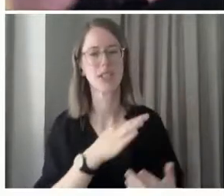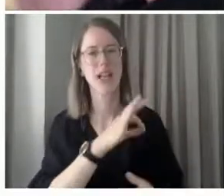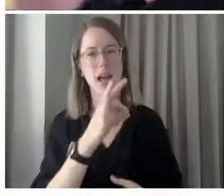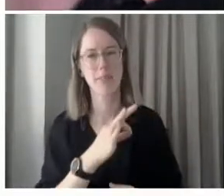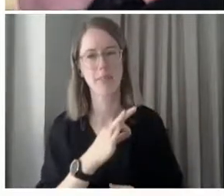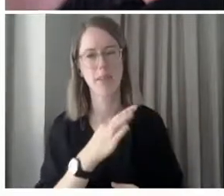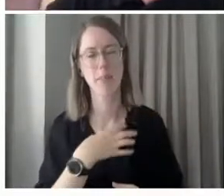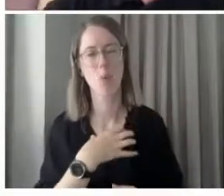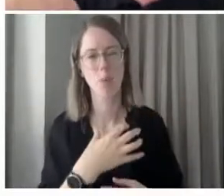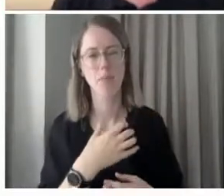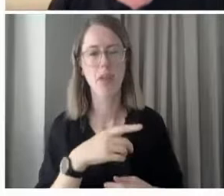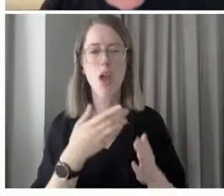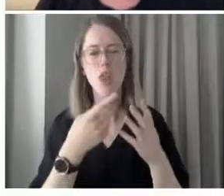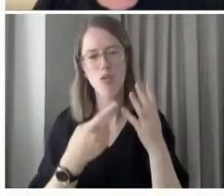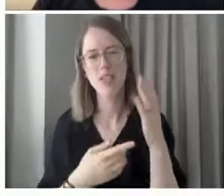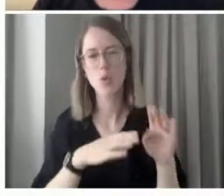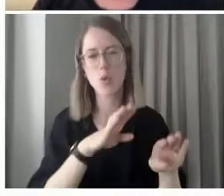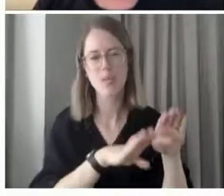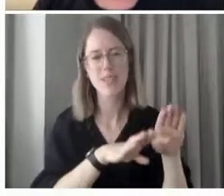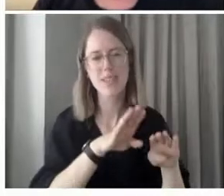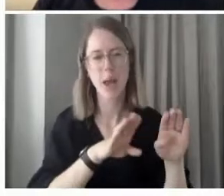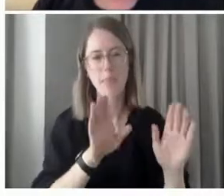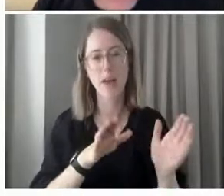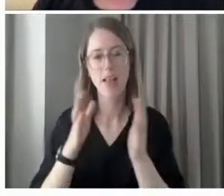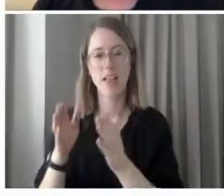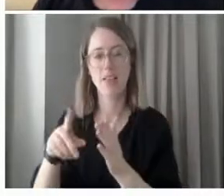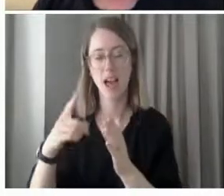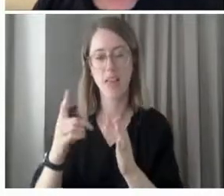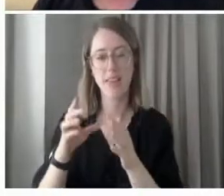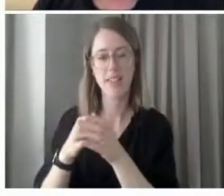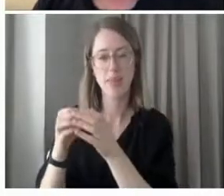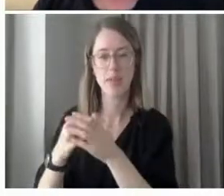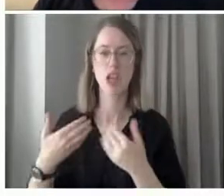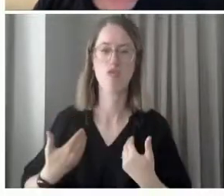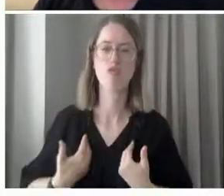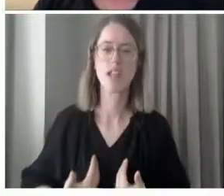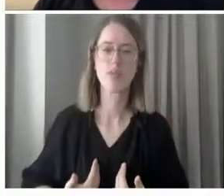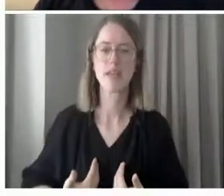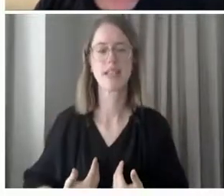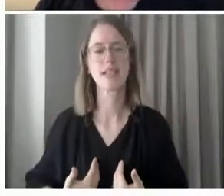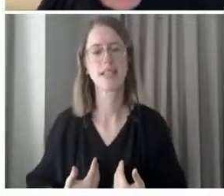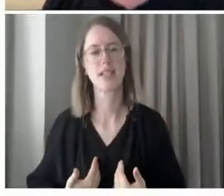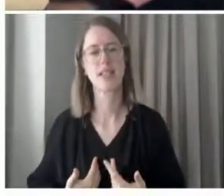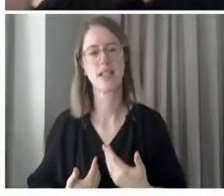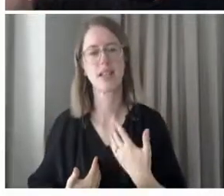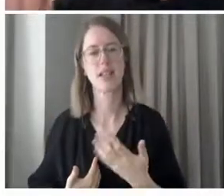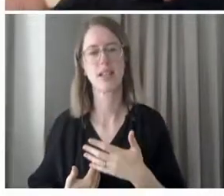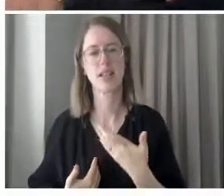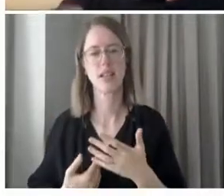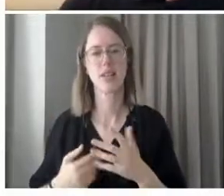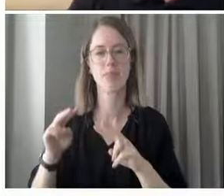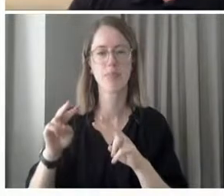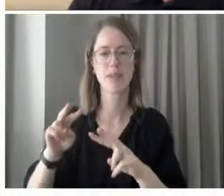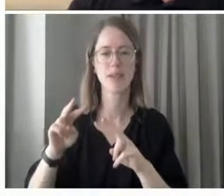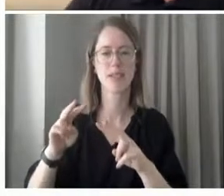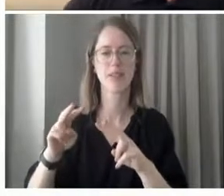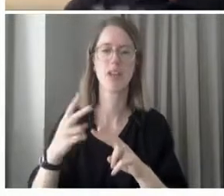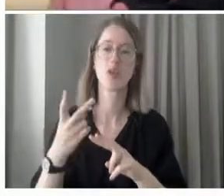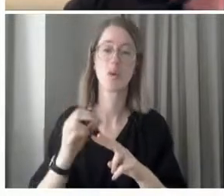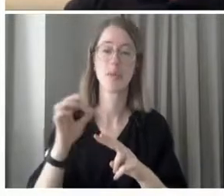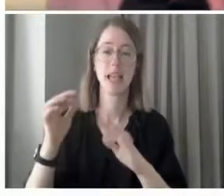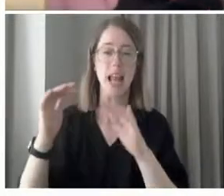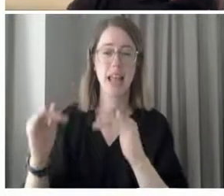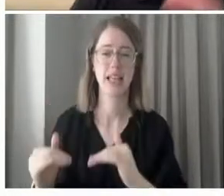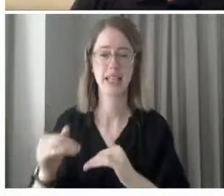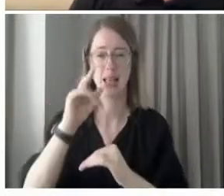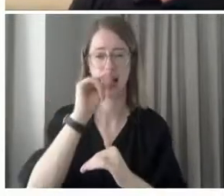rest, kind of the same. And then those other segments, Enrichment, Perspective, and so on, are 20% less likely. So there